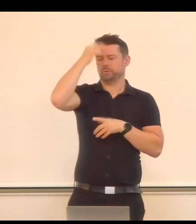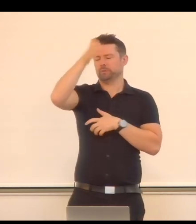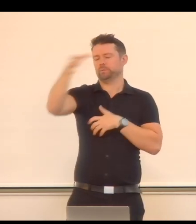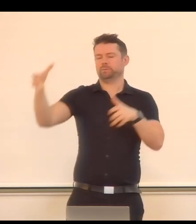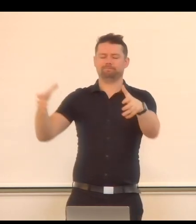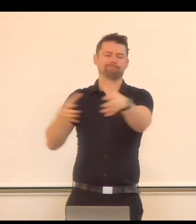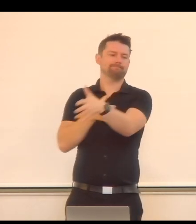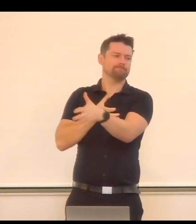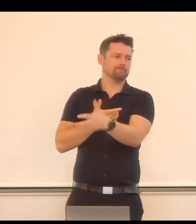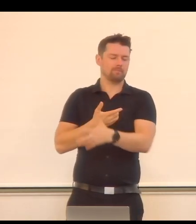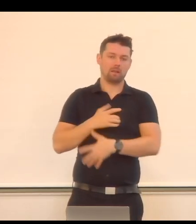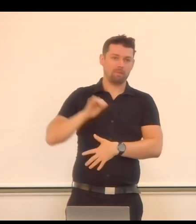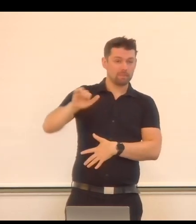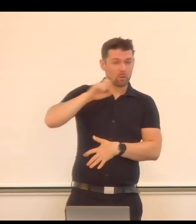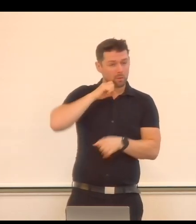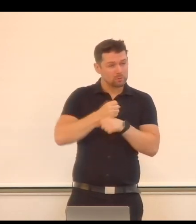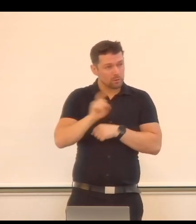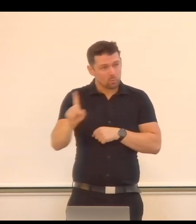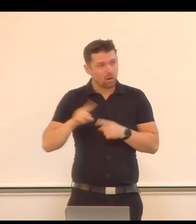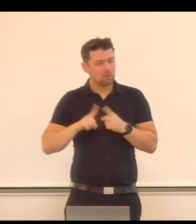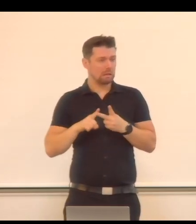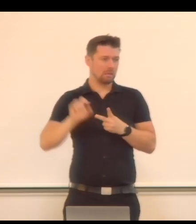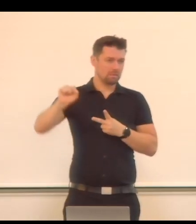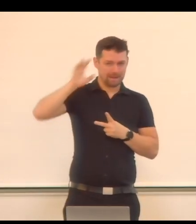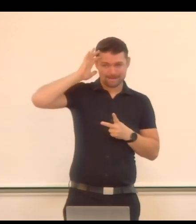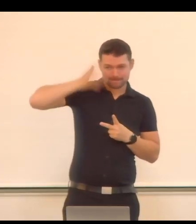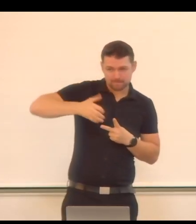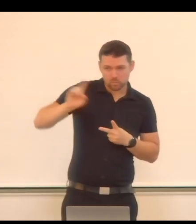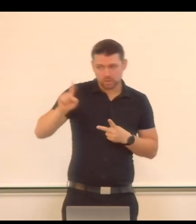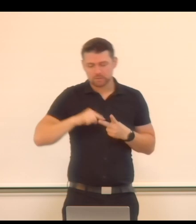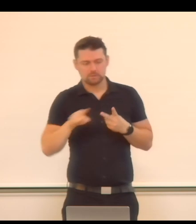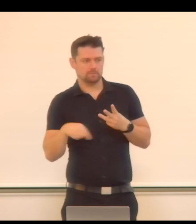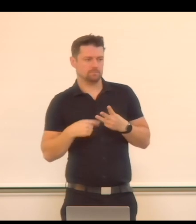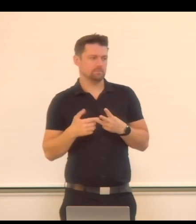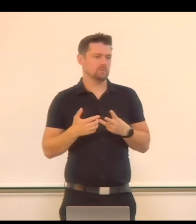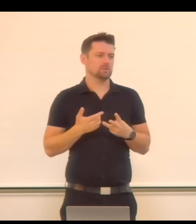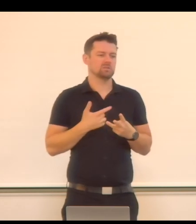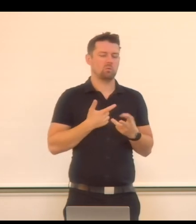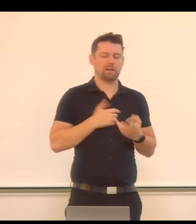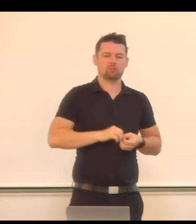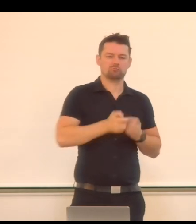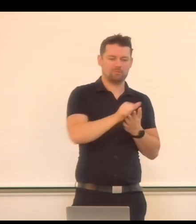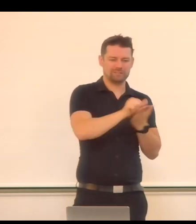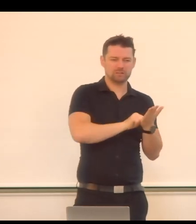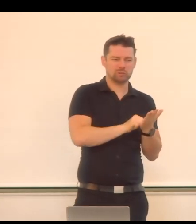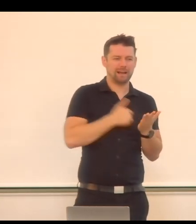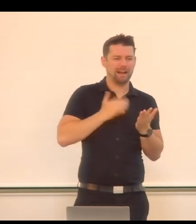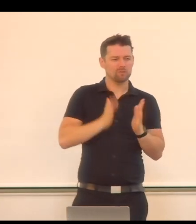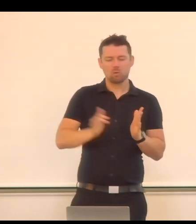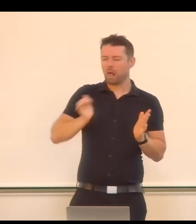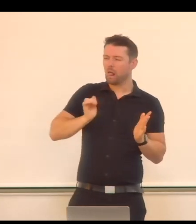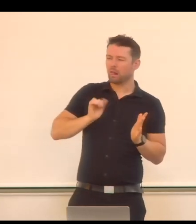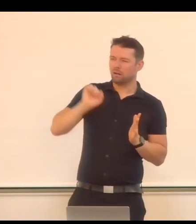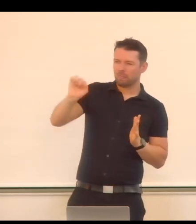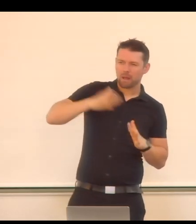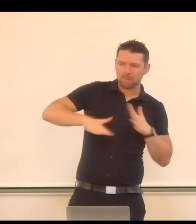mindset of what's the crew member going to be doing, what's their concern when I'm writing a procedure, so that I can predict those things and incorporate them